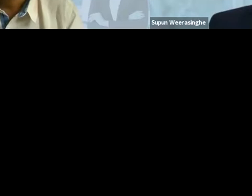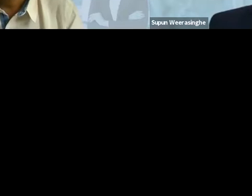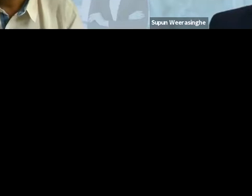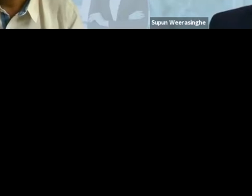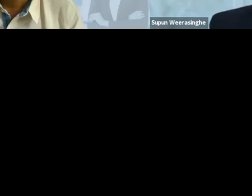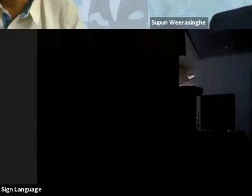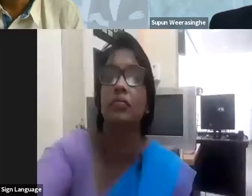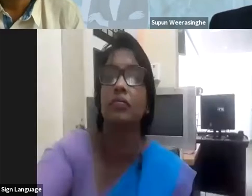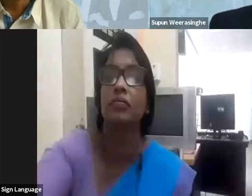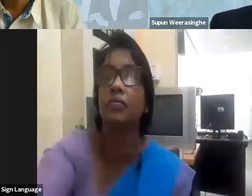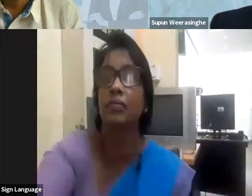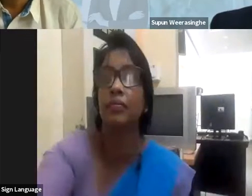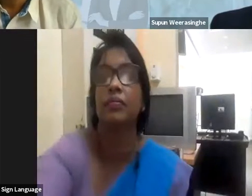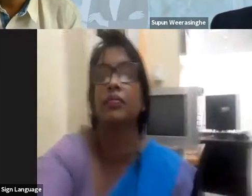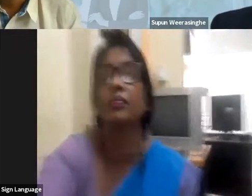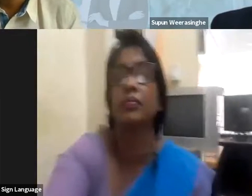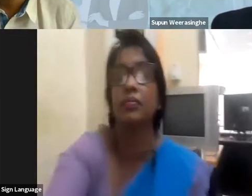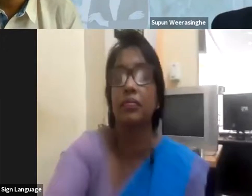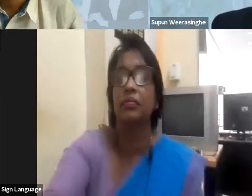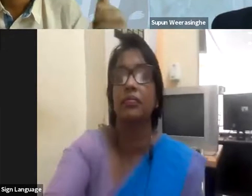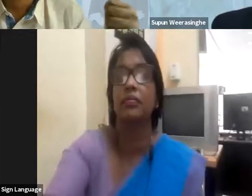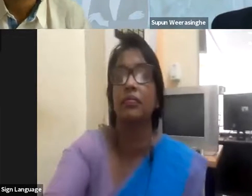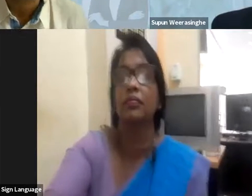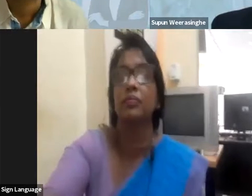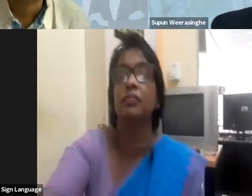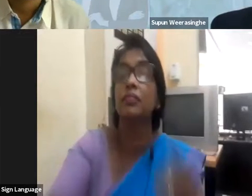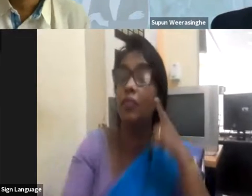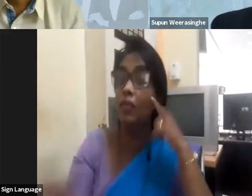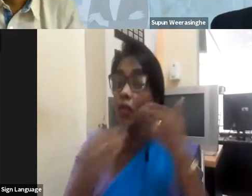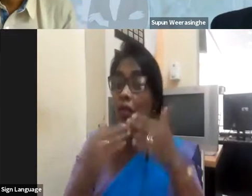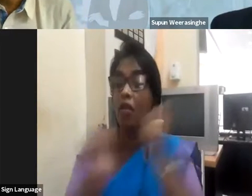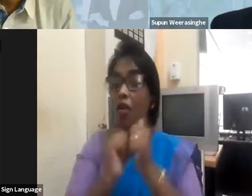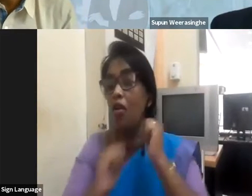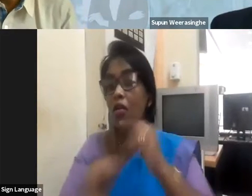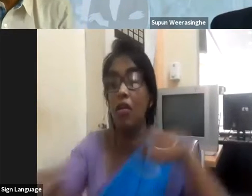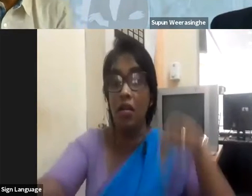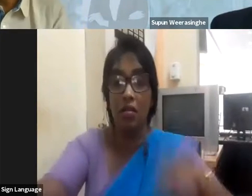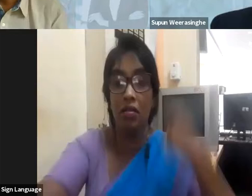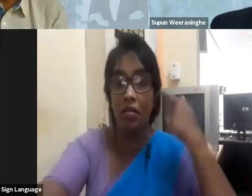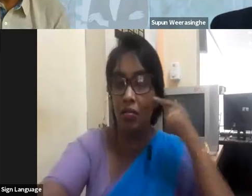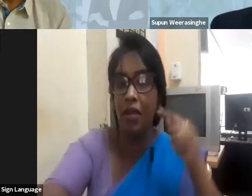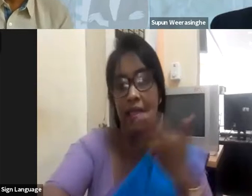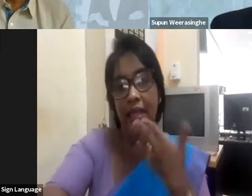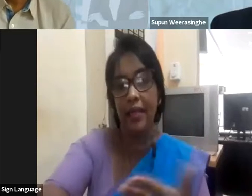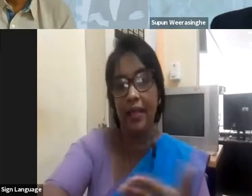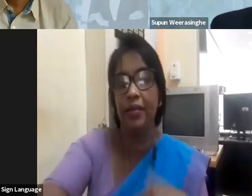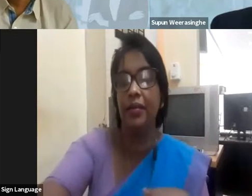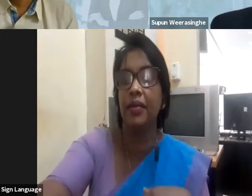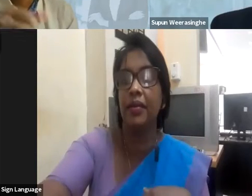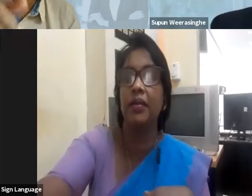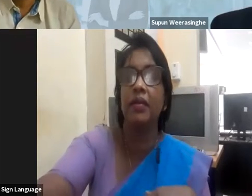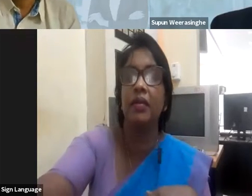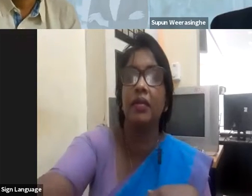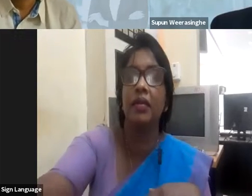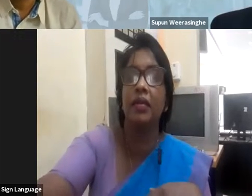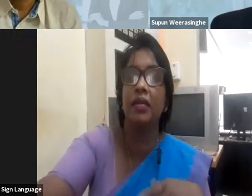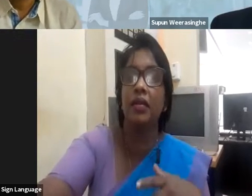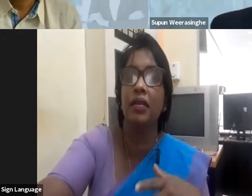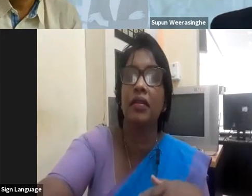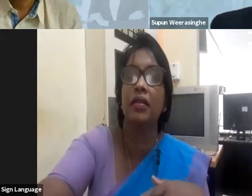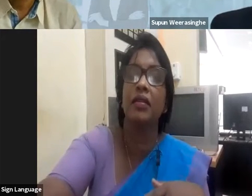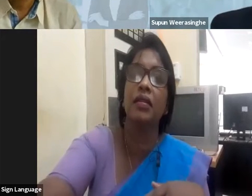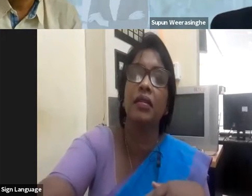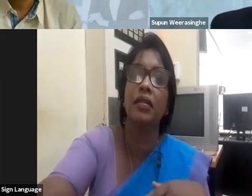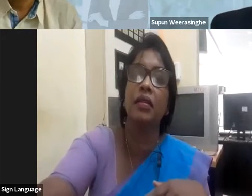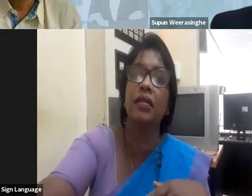ourselves, but let's understand what the future needs, but we'll act today. Thank you. Thank you very much, Professor, for